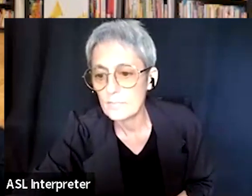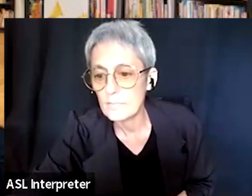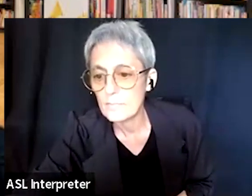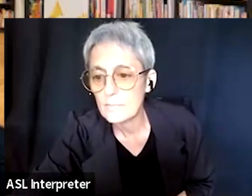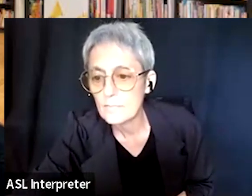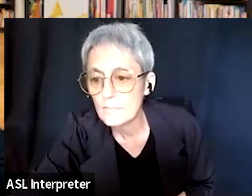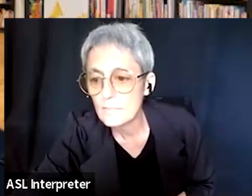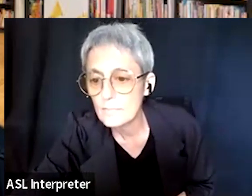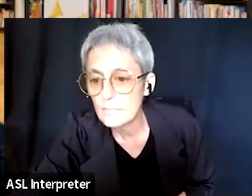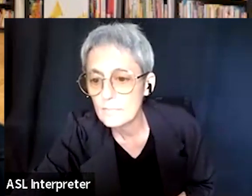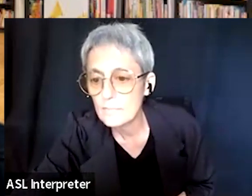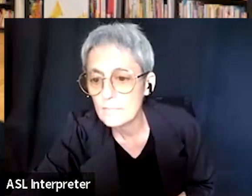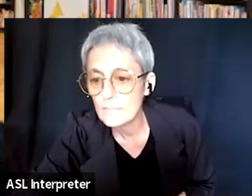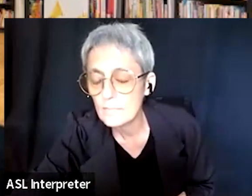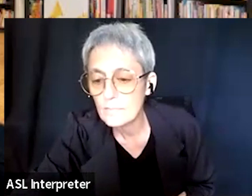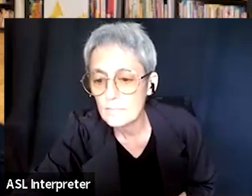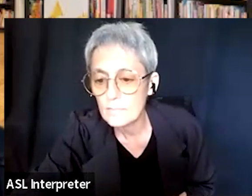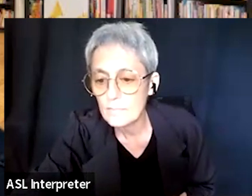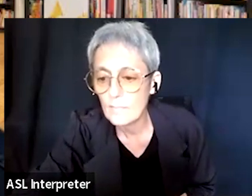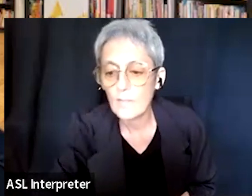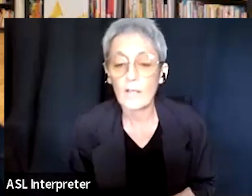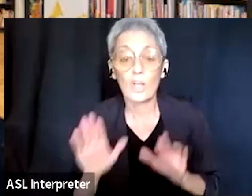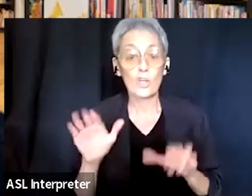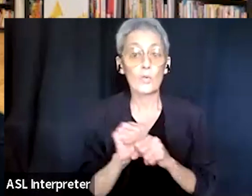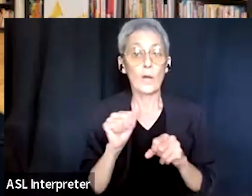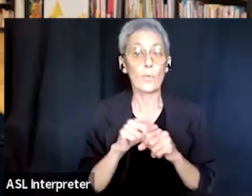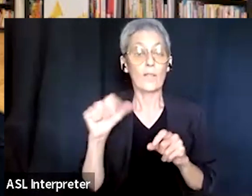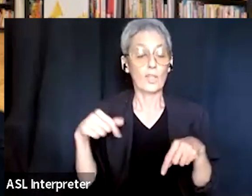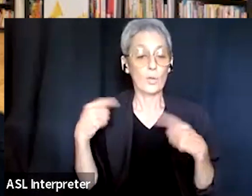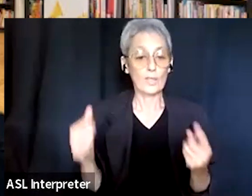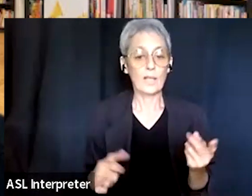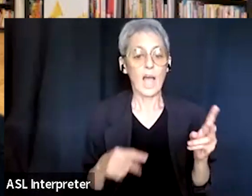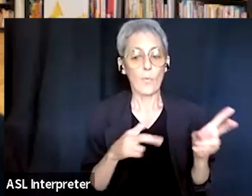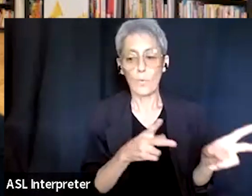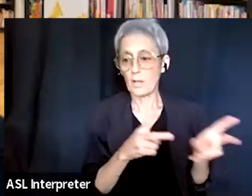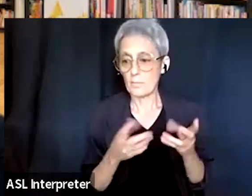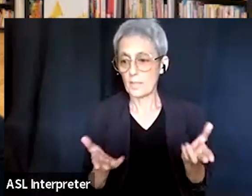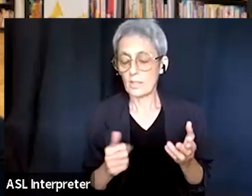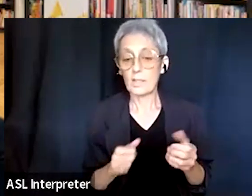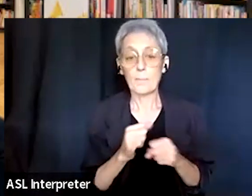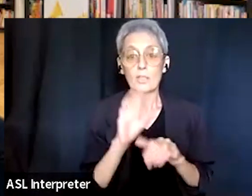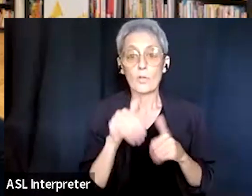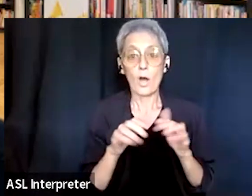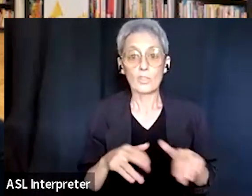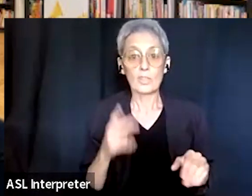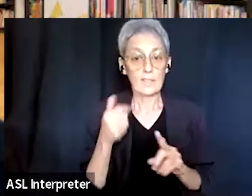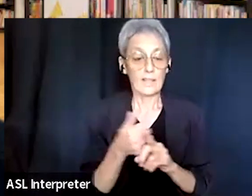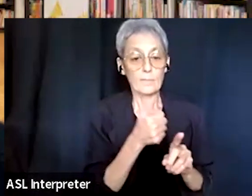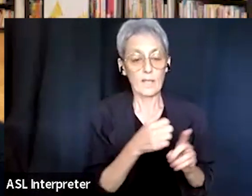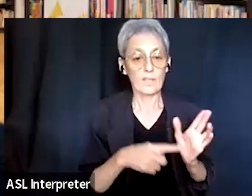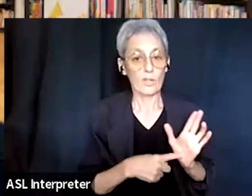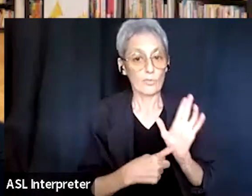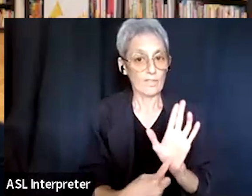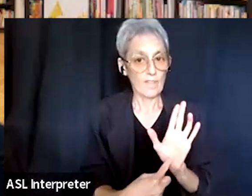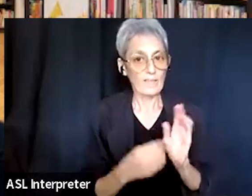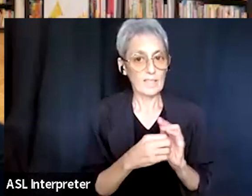this over in the States, and we're looking at the model for that over here, is to make sure that all children see themselves reflected in the